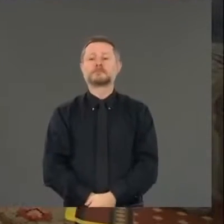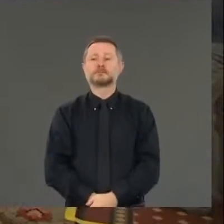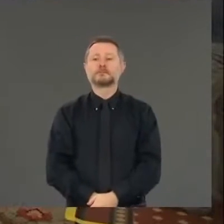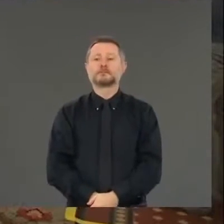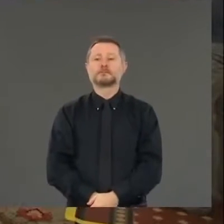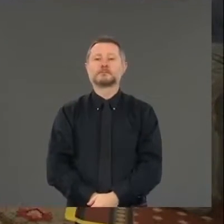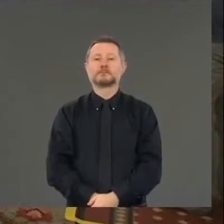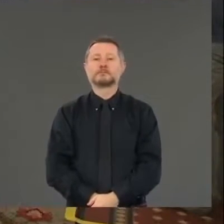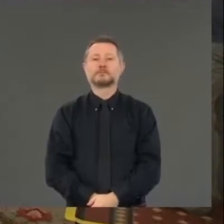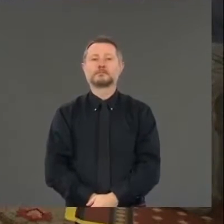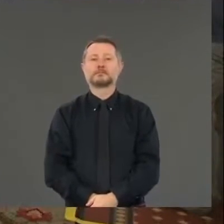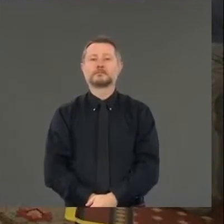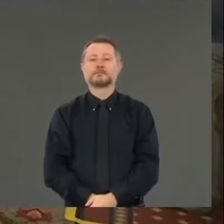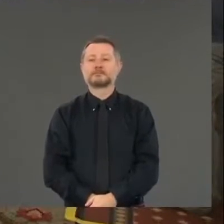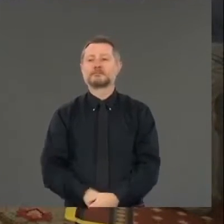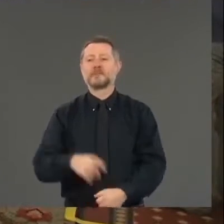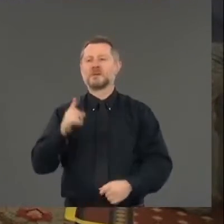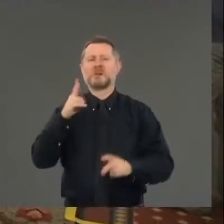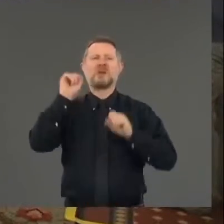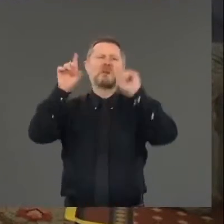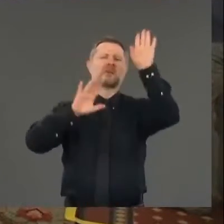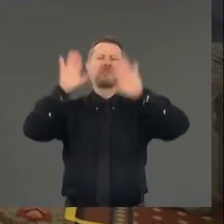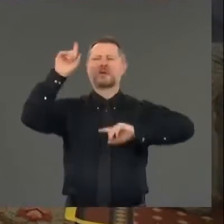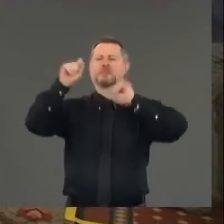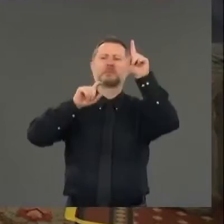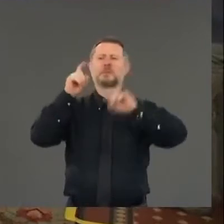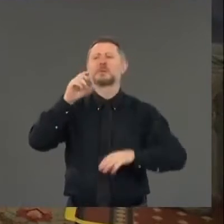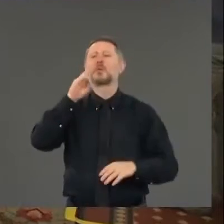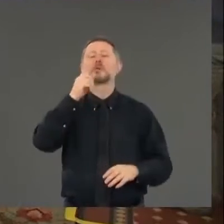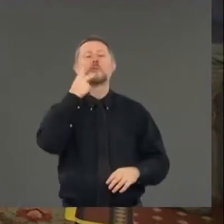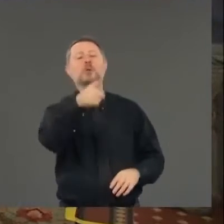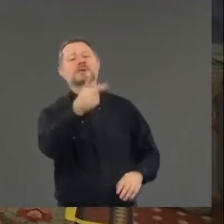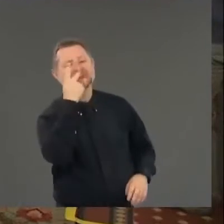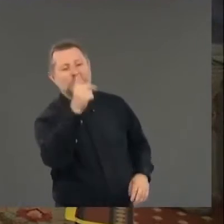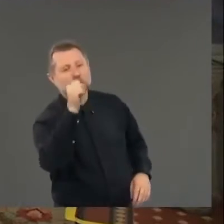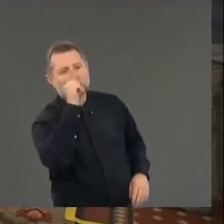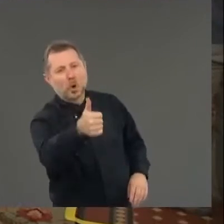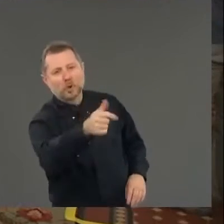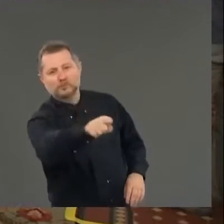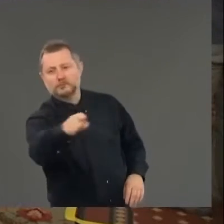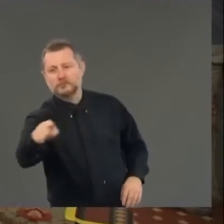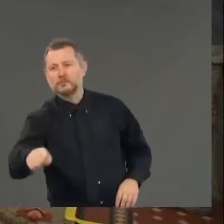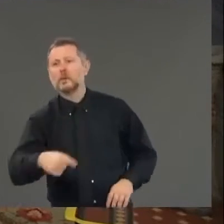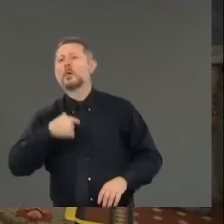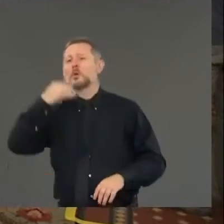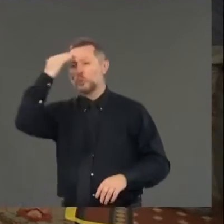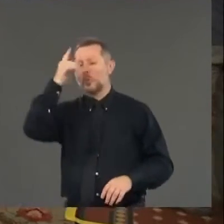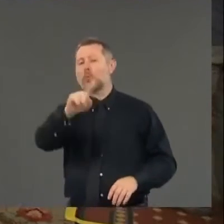I'll see you tomorrow. You know where.